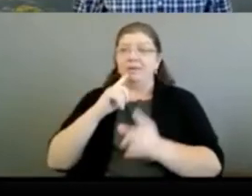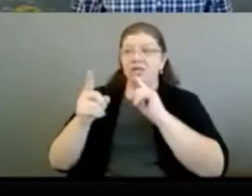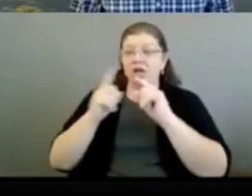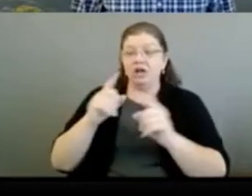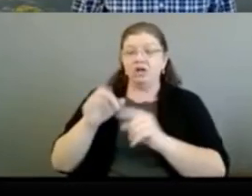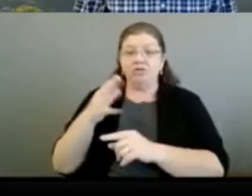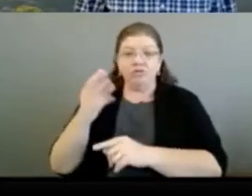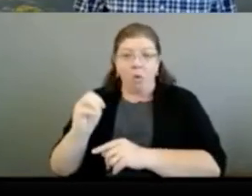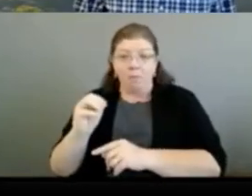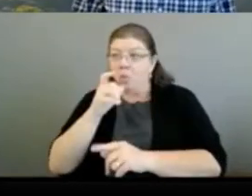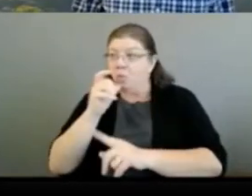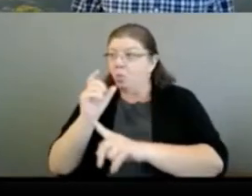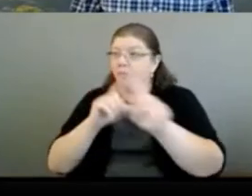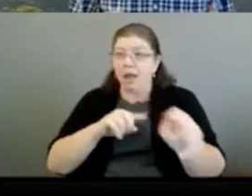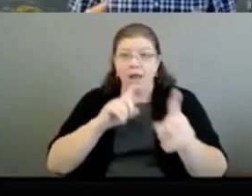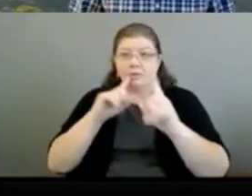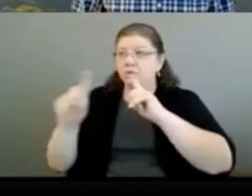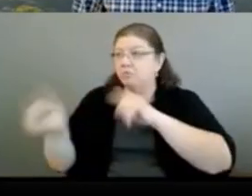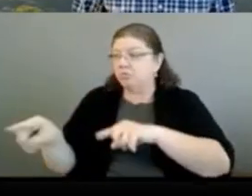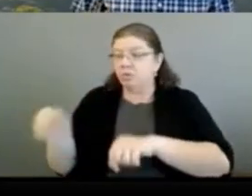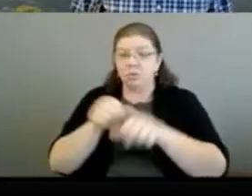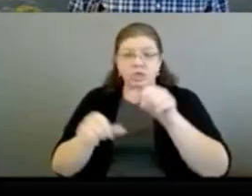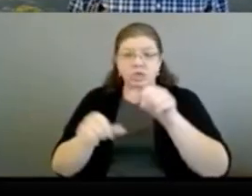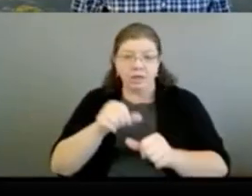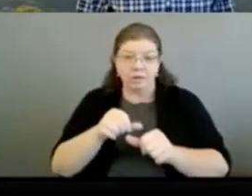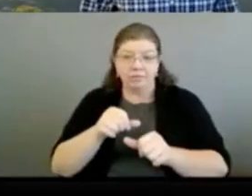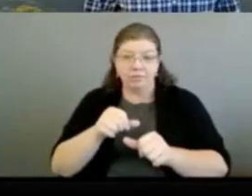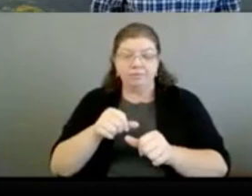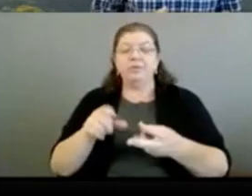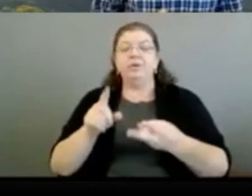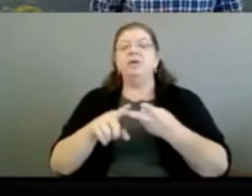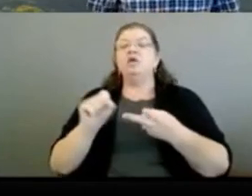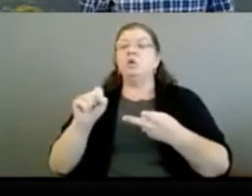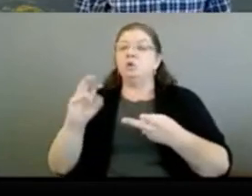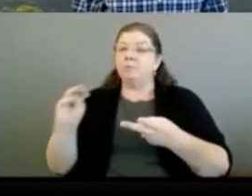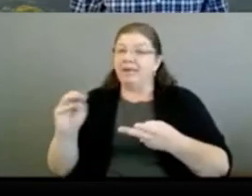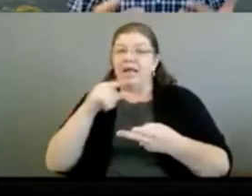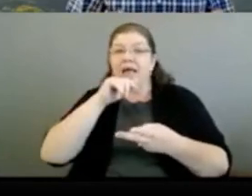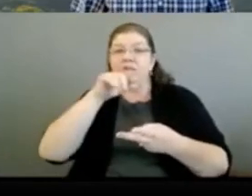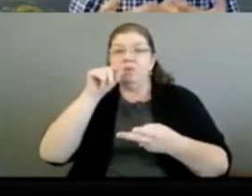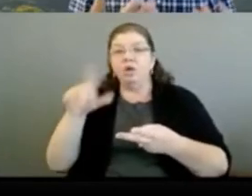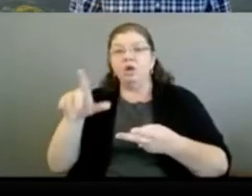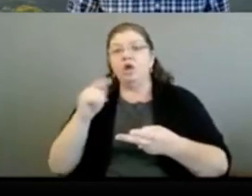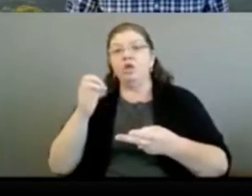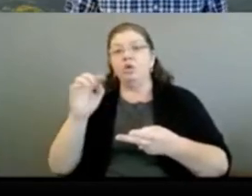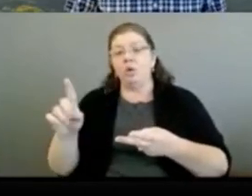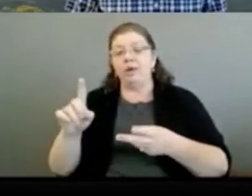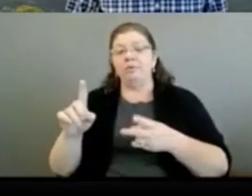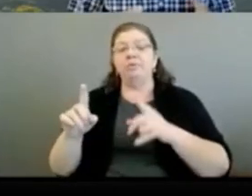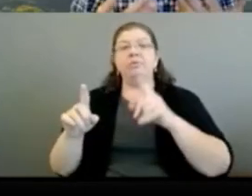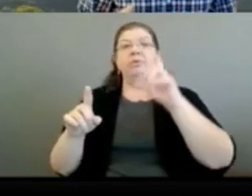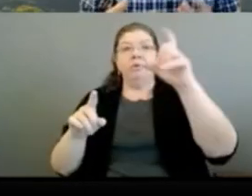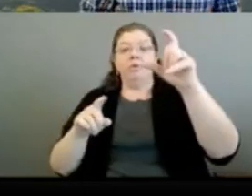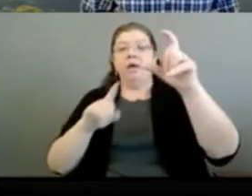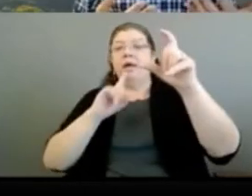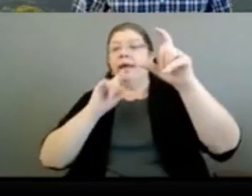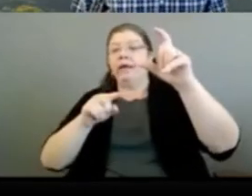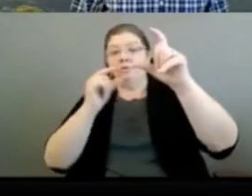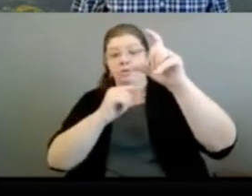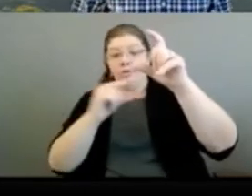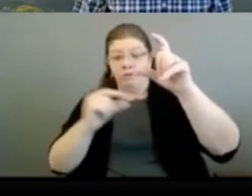to whom, through threads on social media platforms, like on Twitter, when one individual replies to another, or one